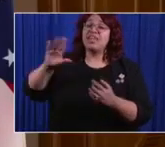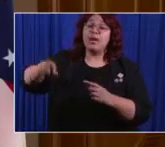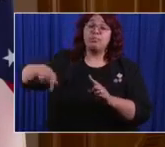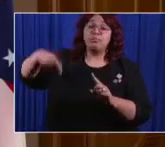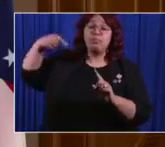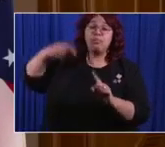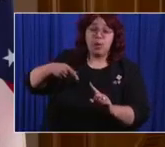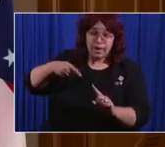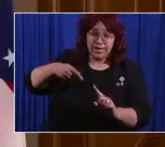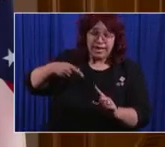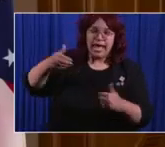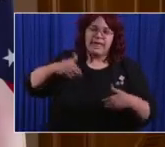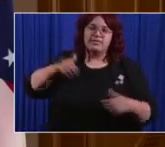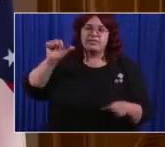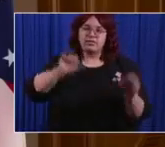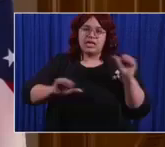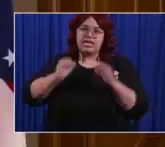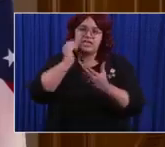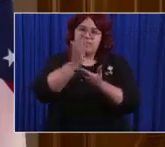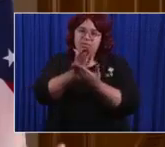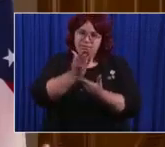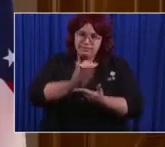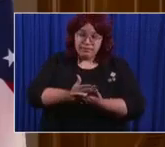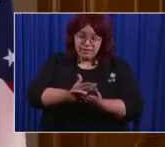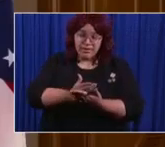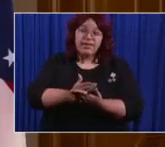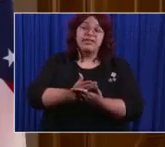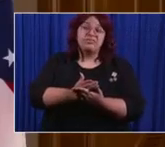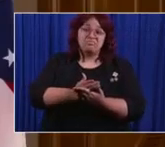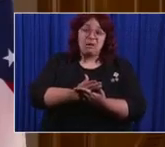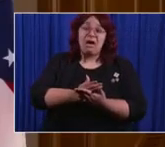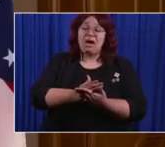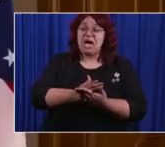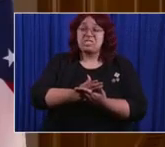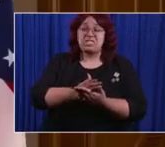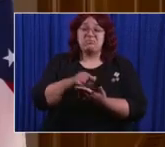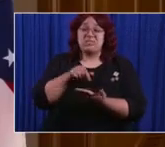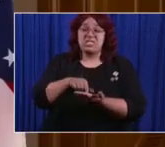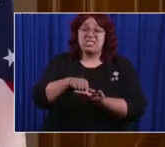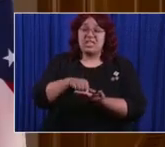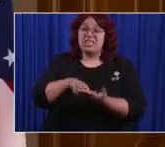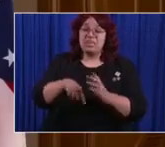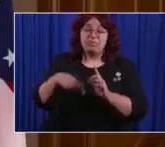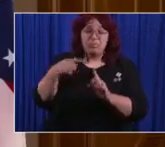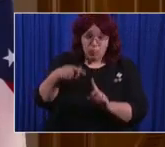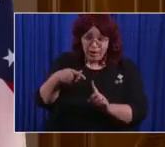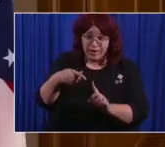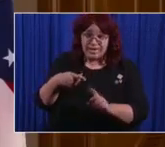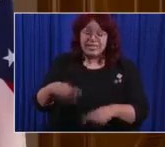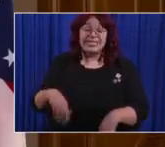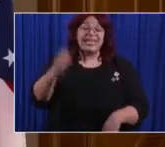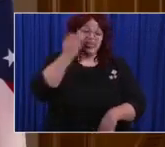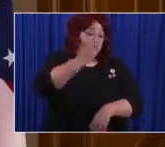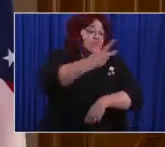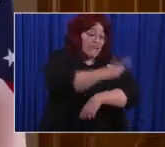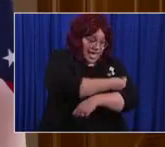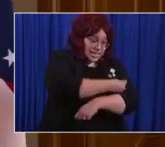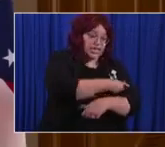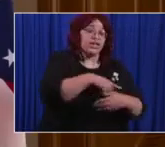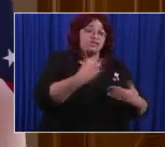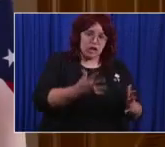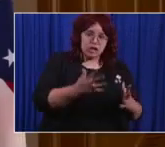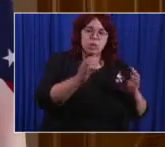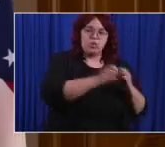eminent sense from everything that we can read and see, and that is there's a fundamental difference between your safety level if you're unvaccinated and your safety level